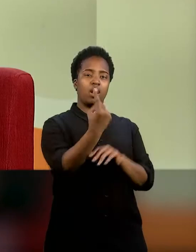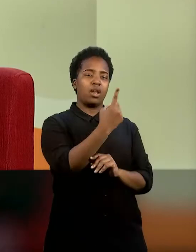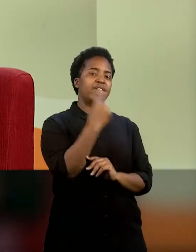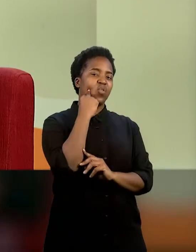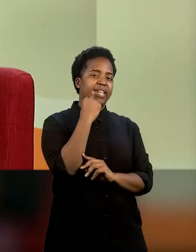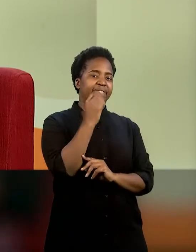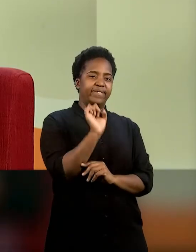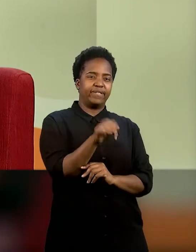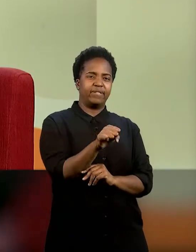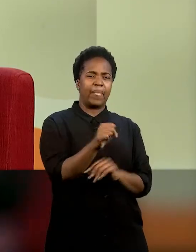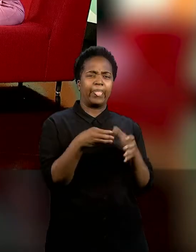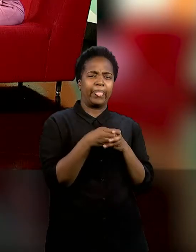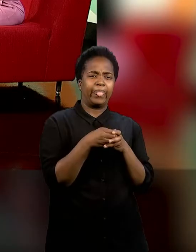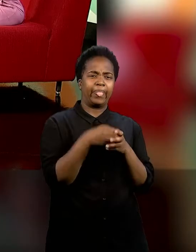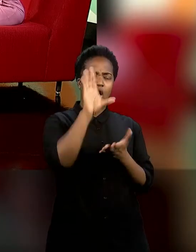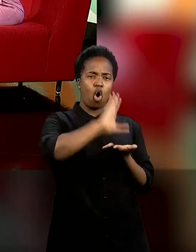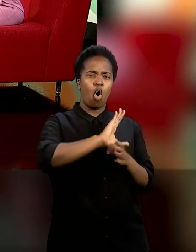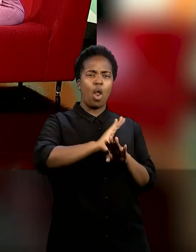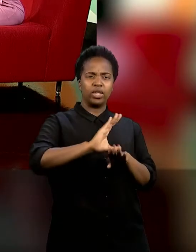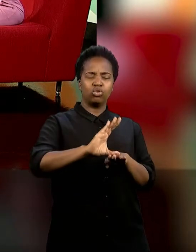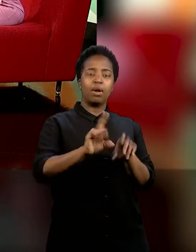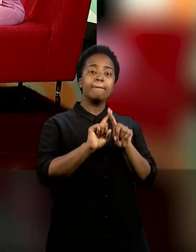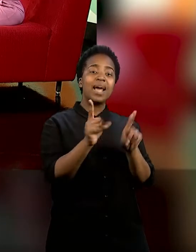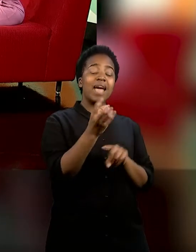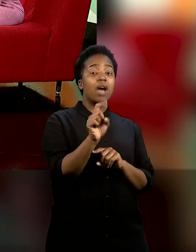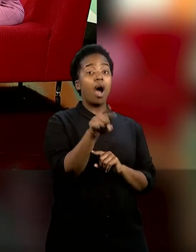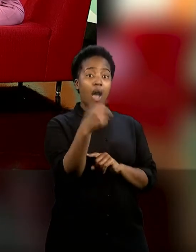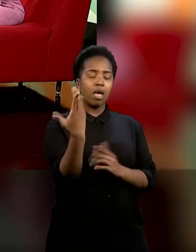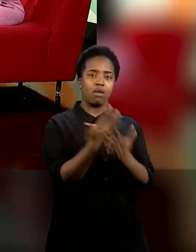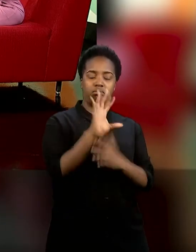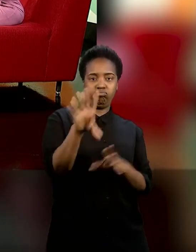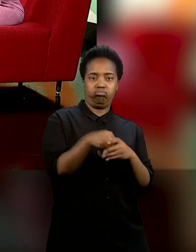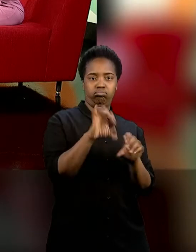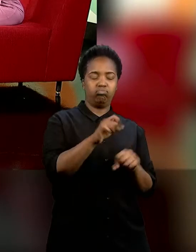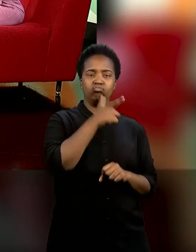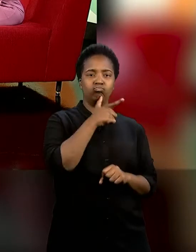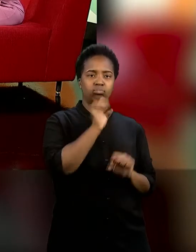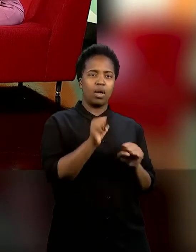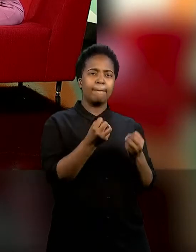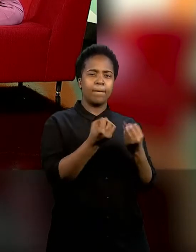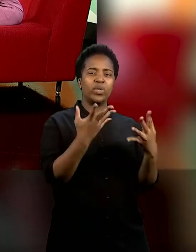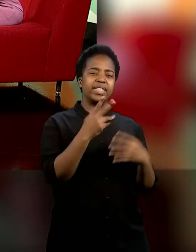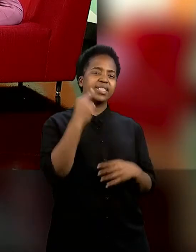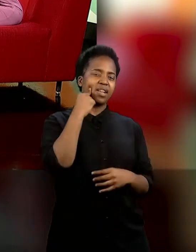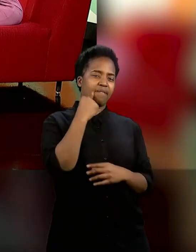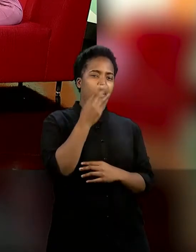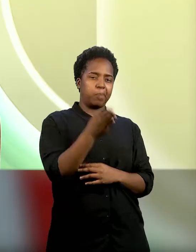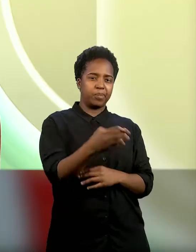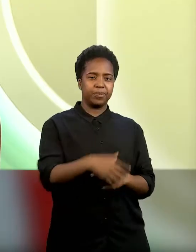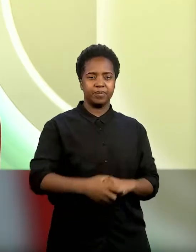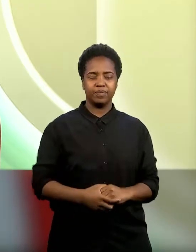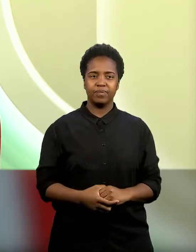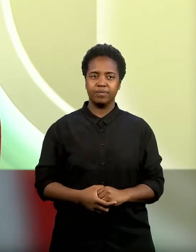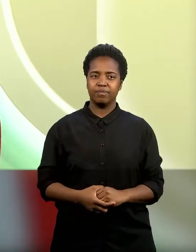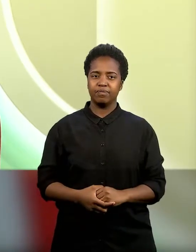College is only for deaf people. It's a very small college, but it also other people can also come through, but mostly there's